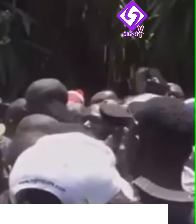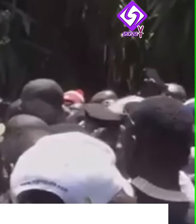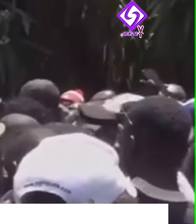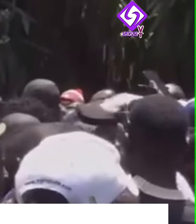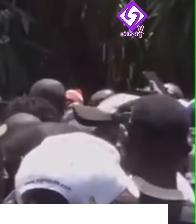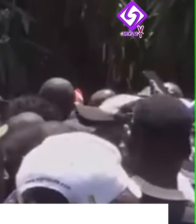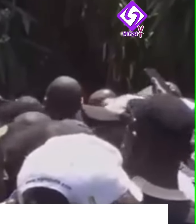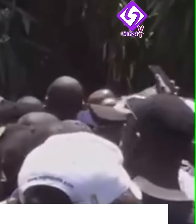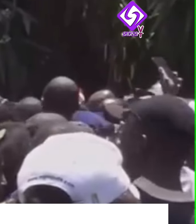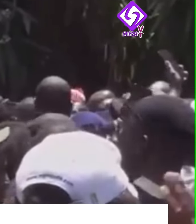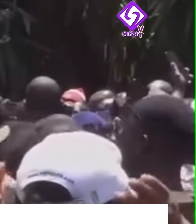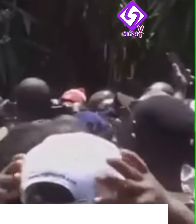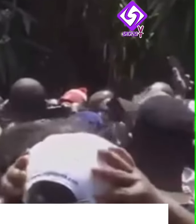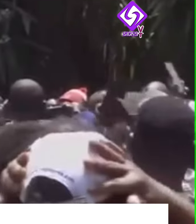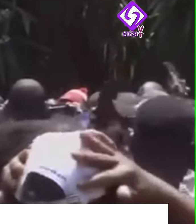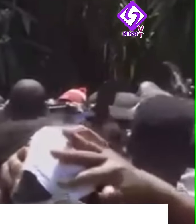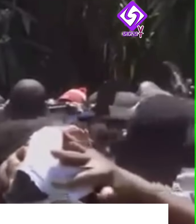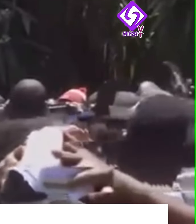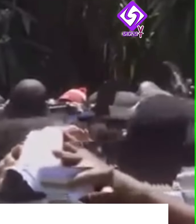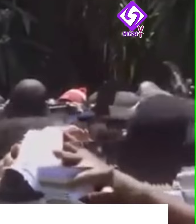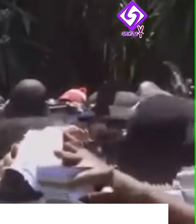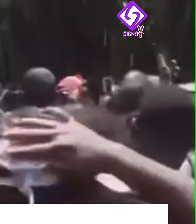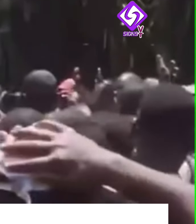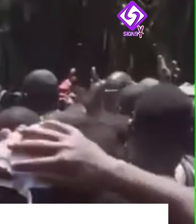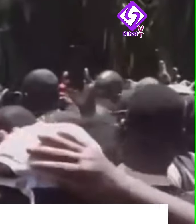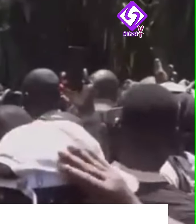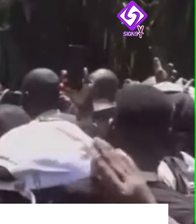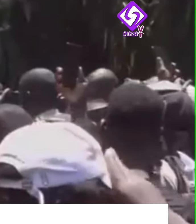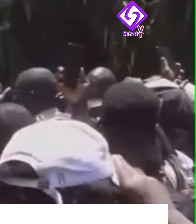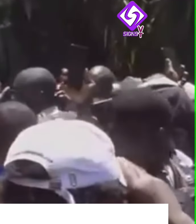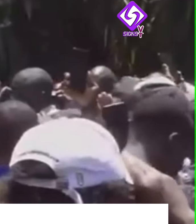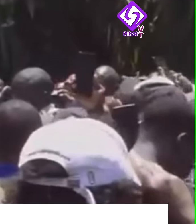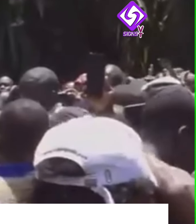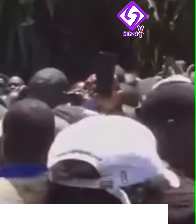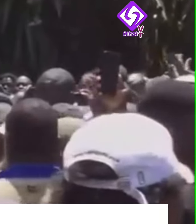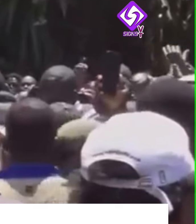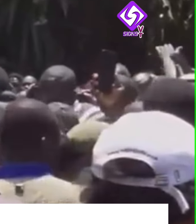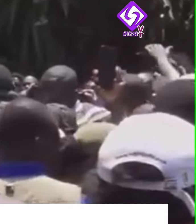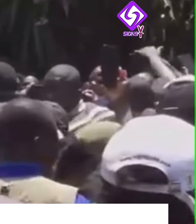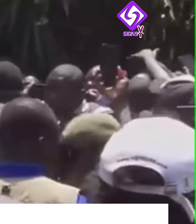Wange.